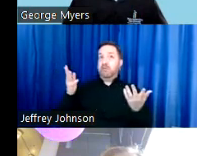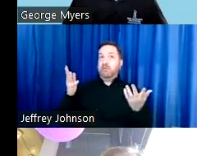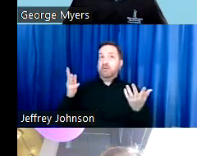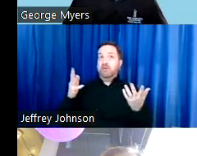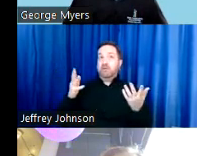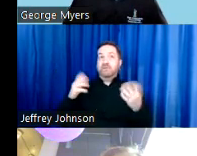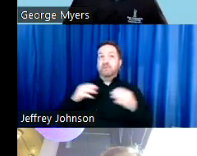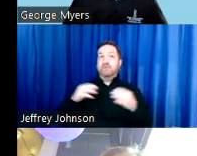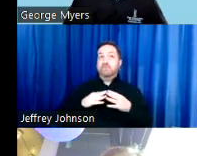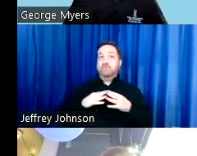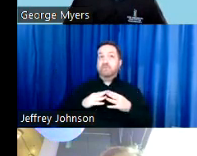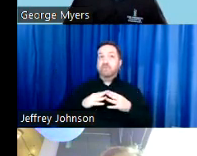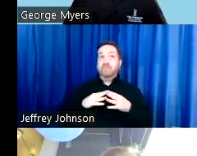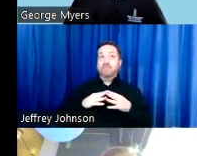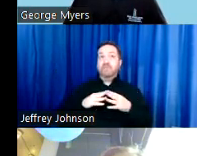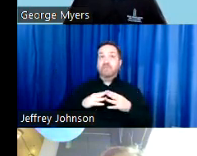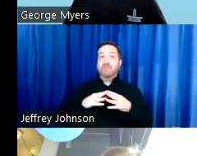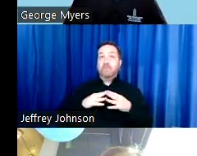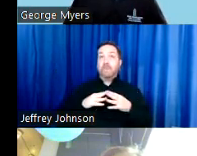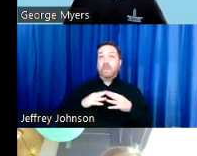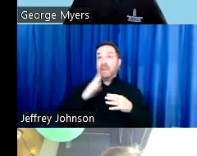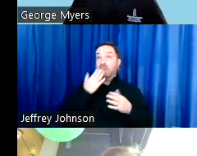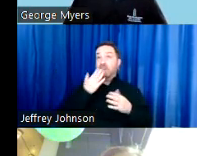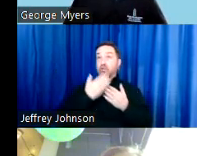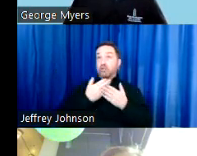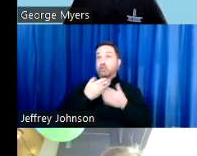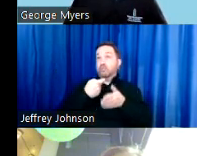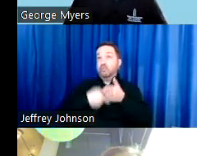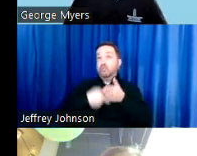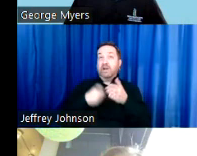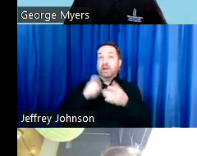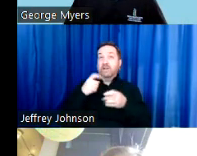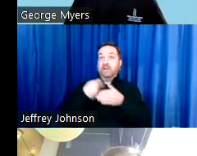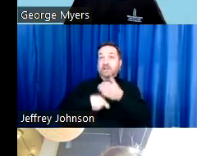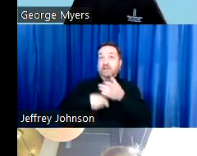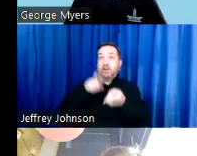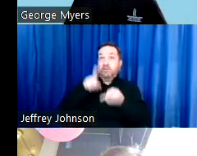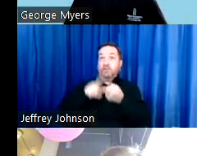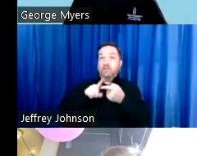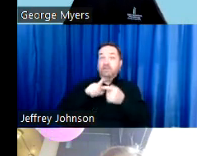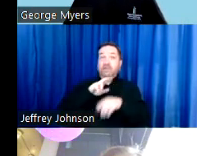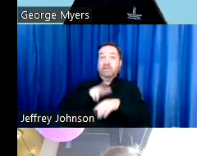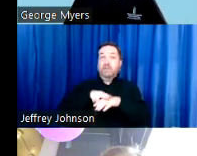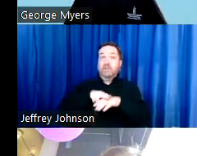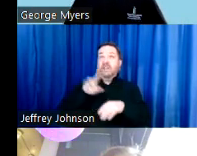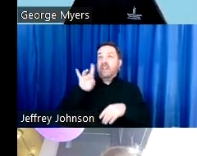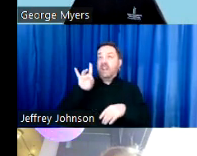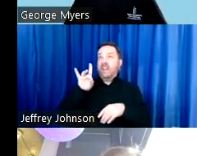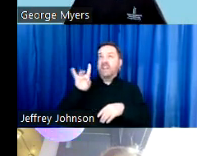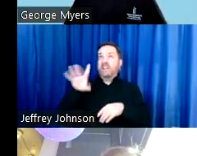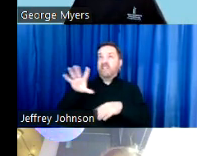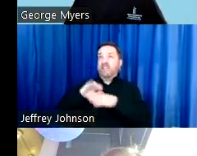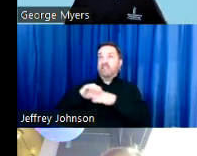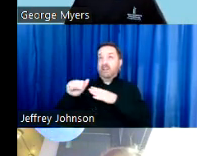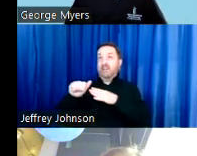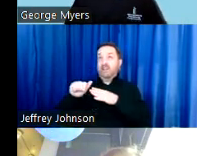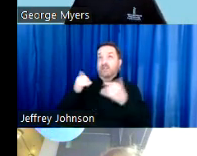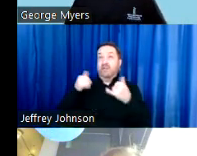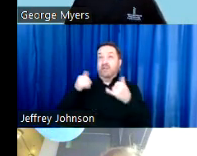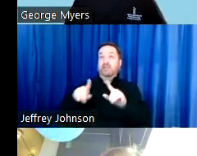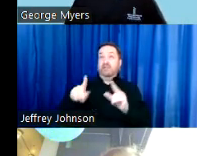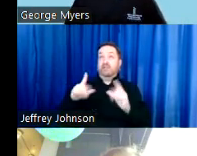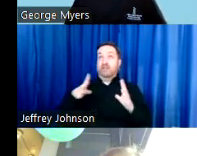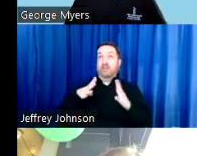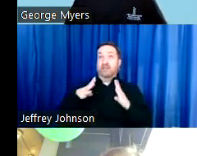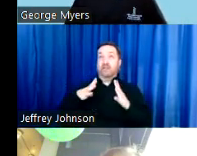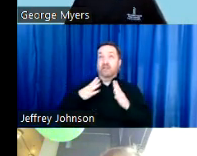big discount. I think this says it's normally $85. So right here at the holidays, this